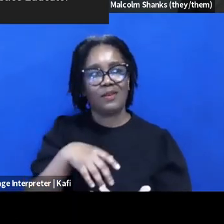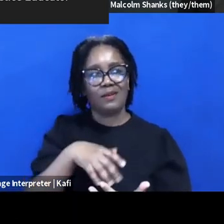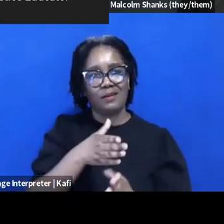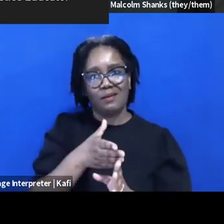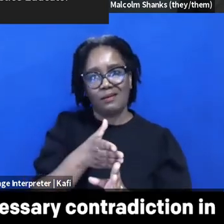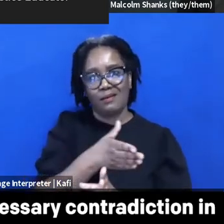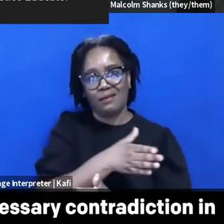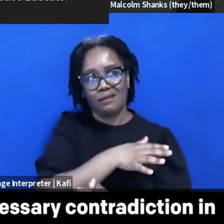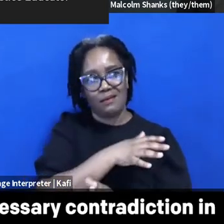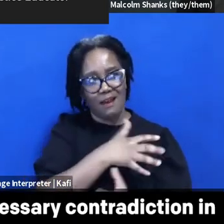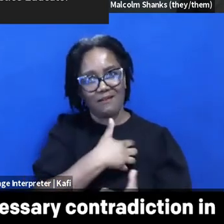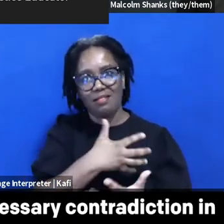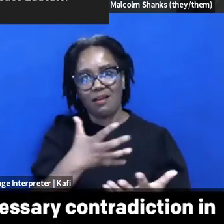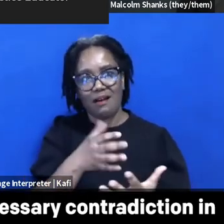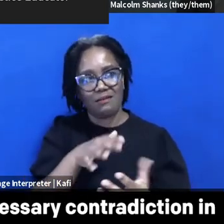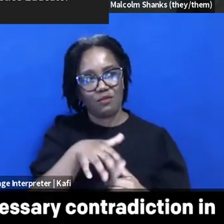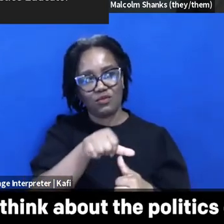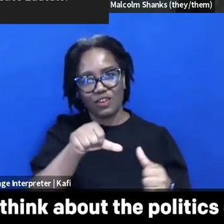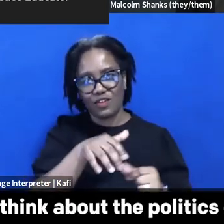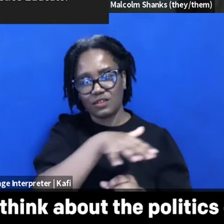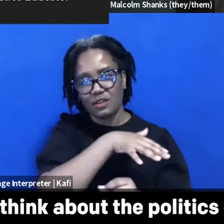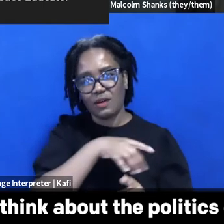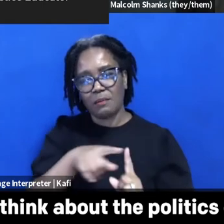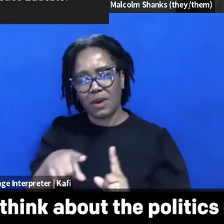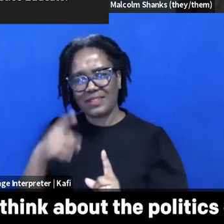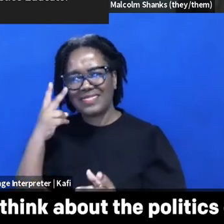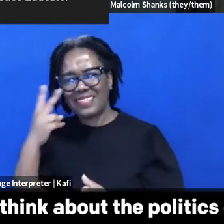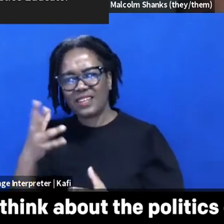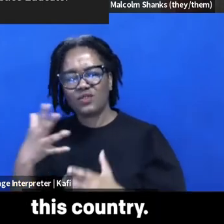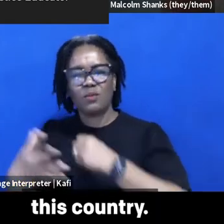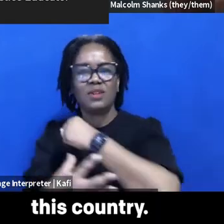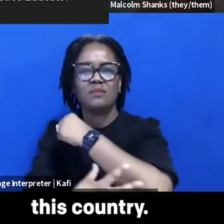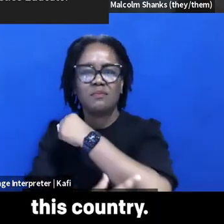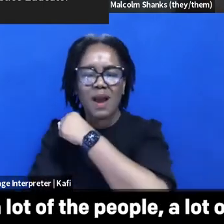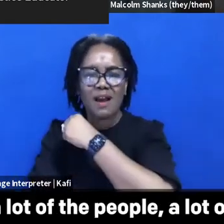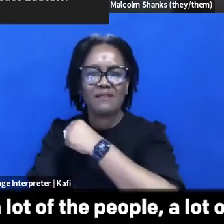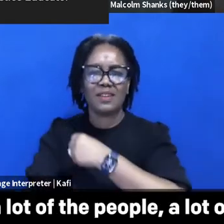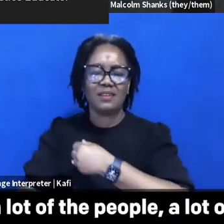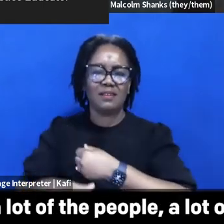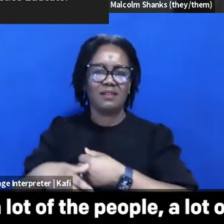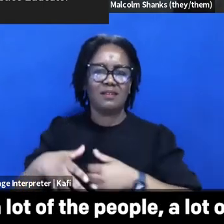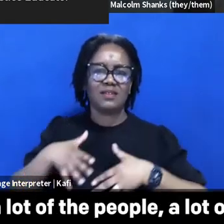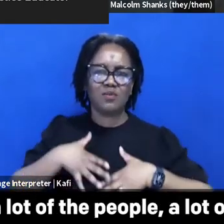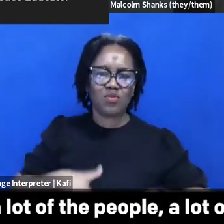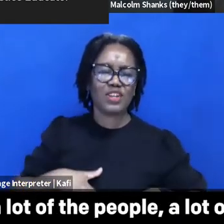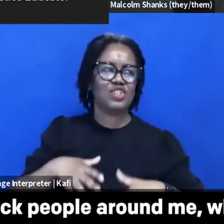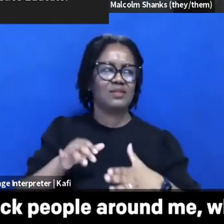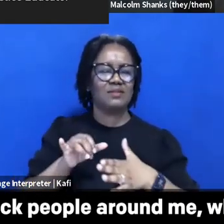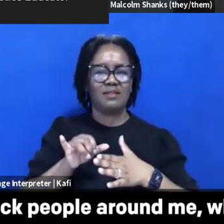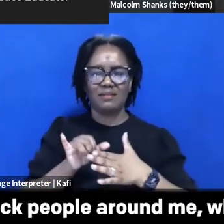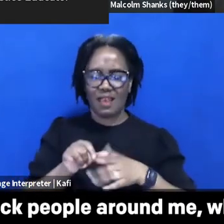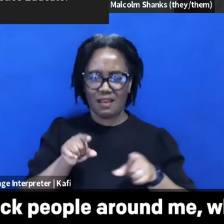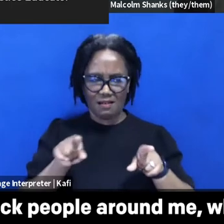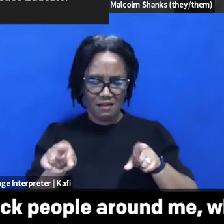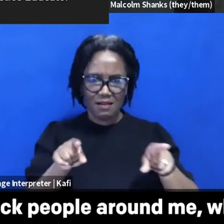actually caused a necessary contradiction in what I think about the politics of this country. And a lot